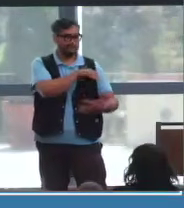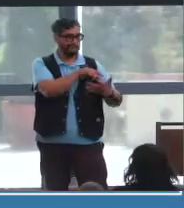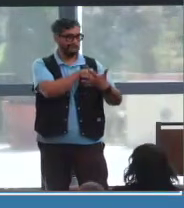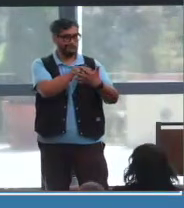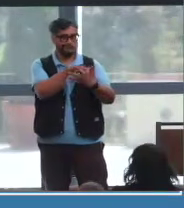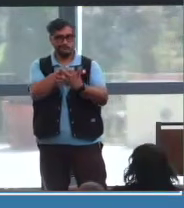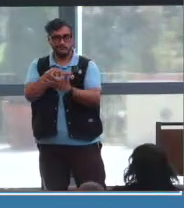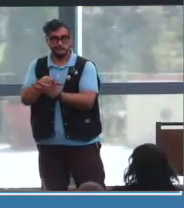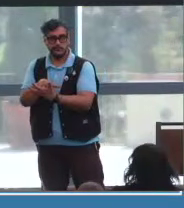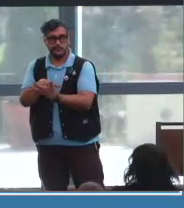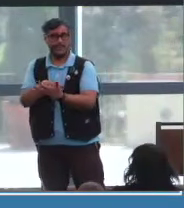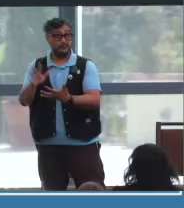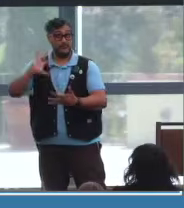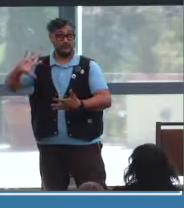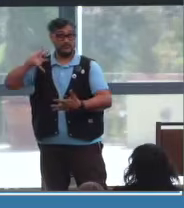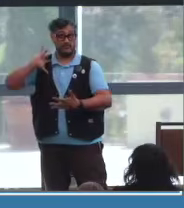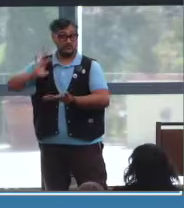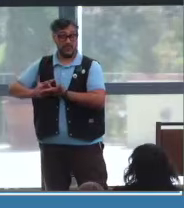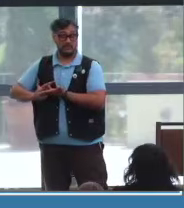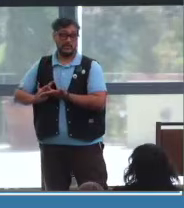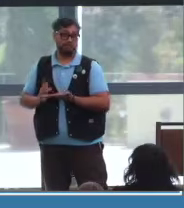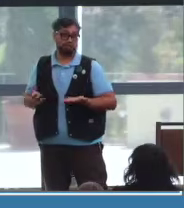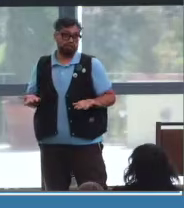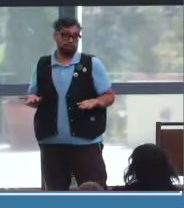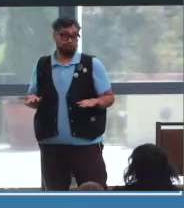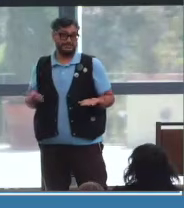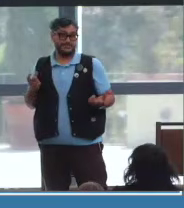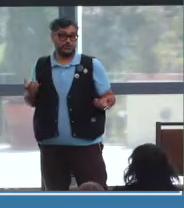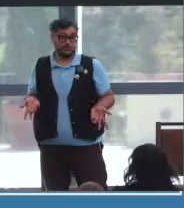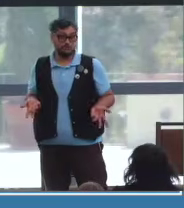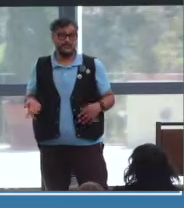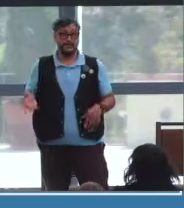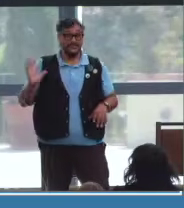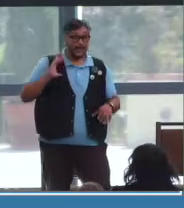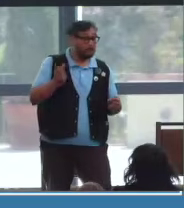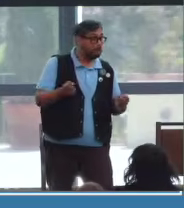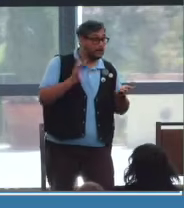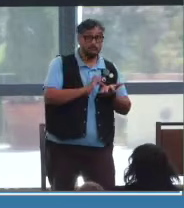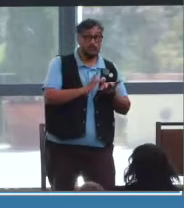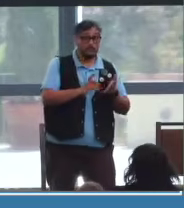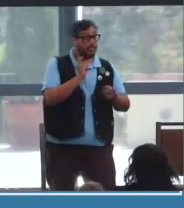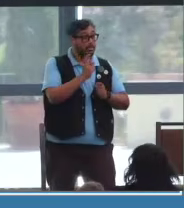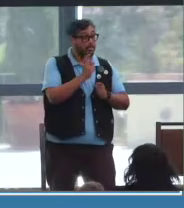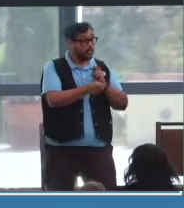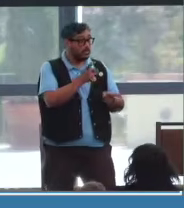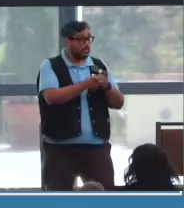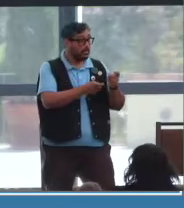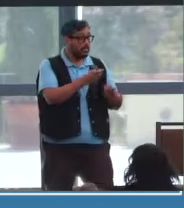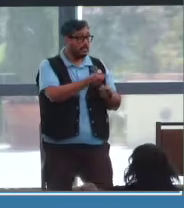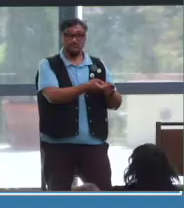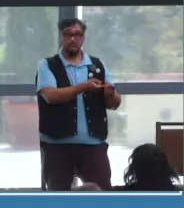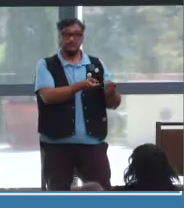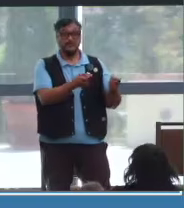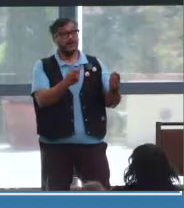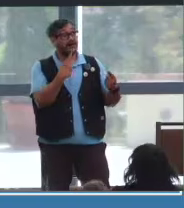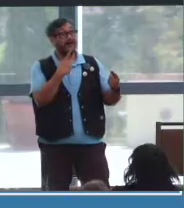to multiple prior therapies. So they were treated with multiple therapies and they were still either stopped responding or just